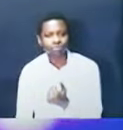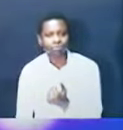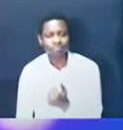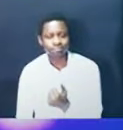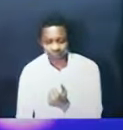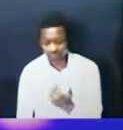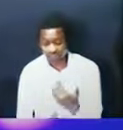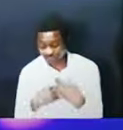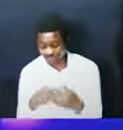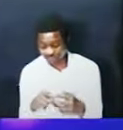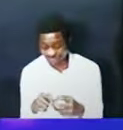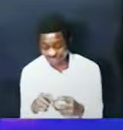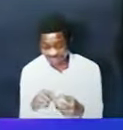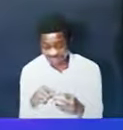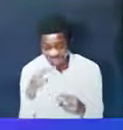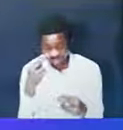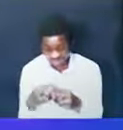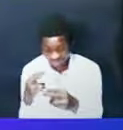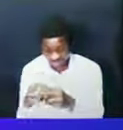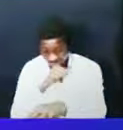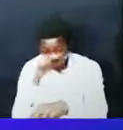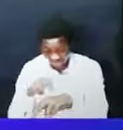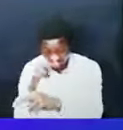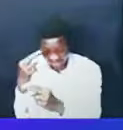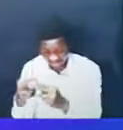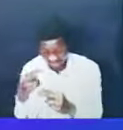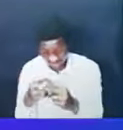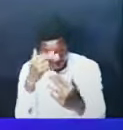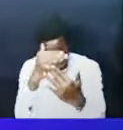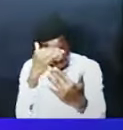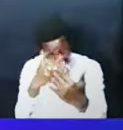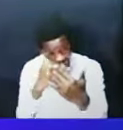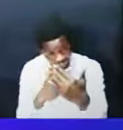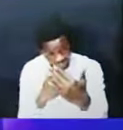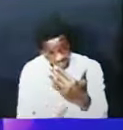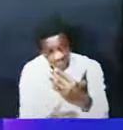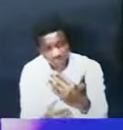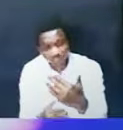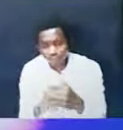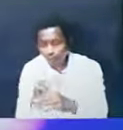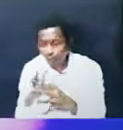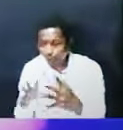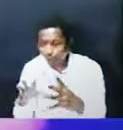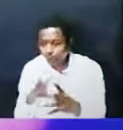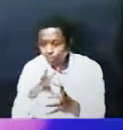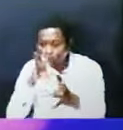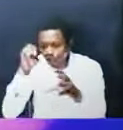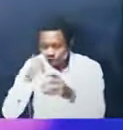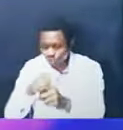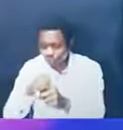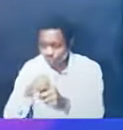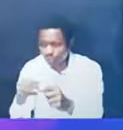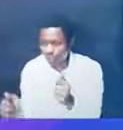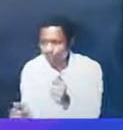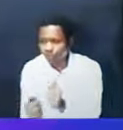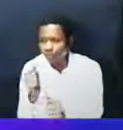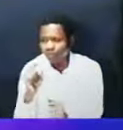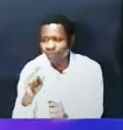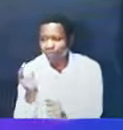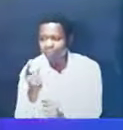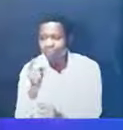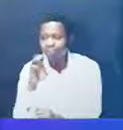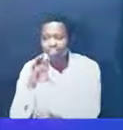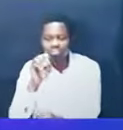long list of nations covers most of the first century Roman world, particularly areas where the